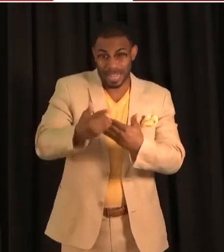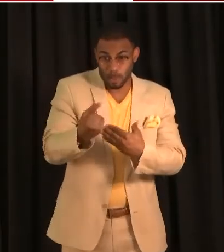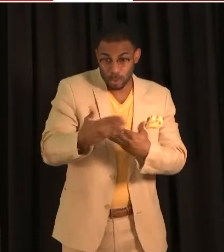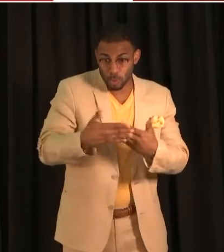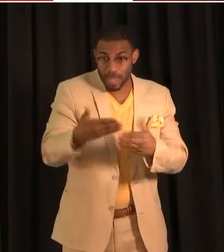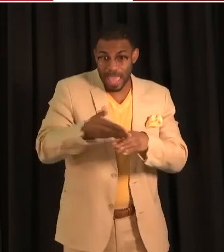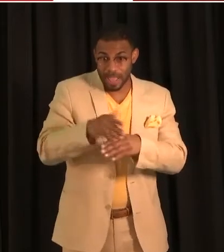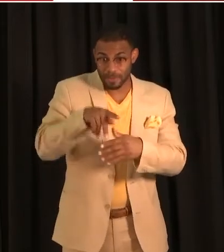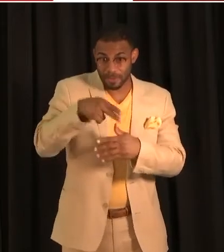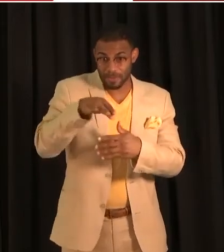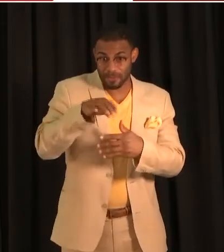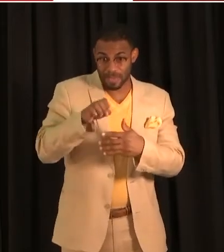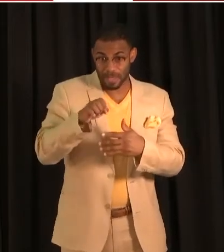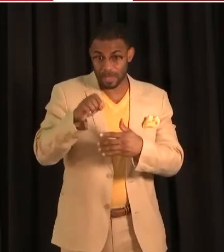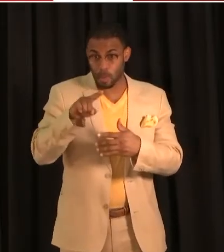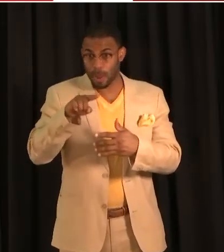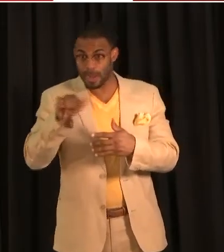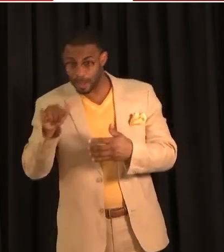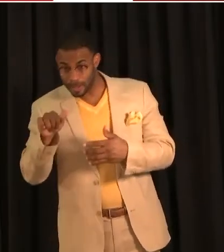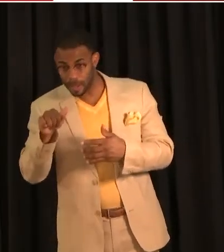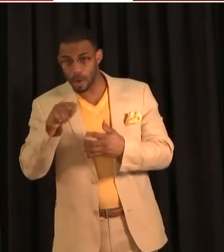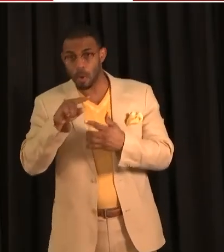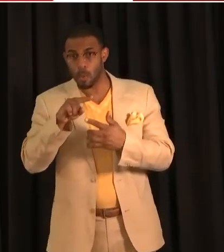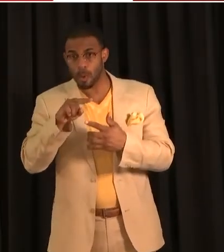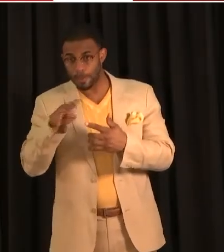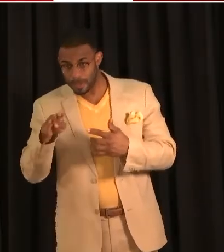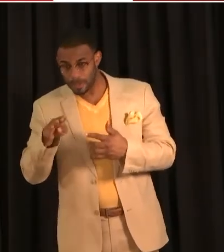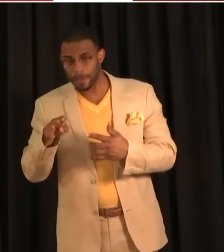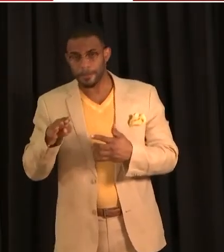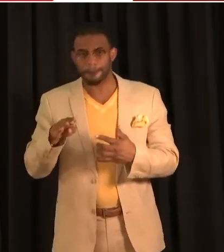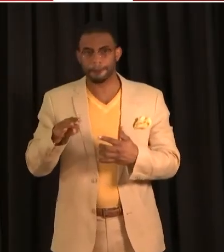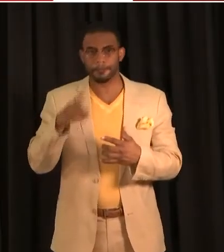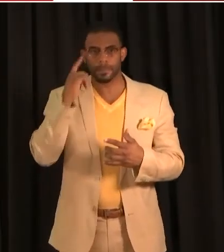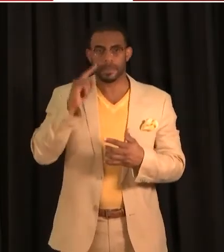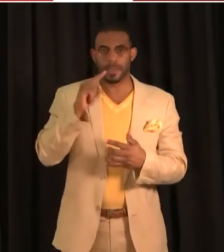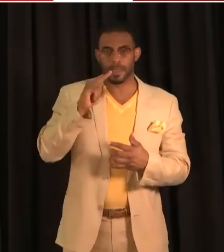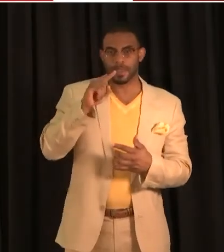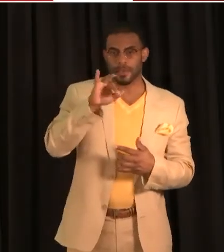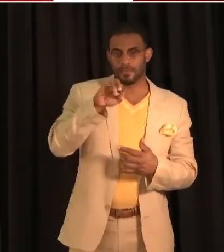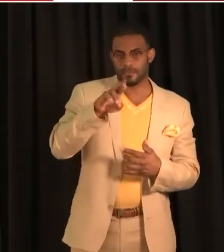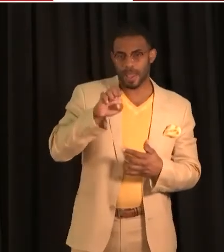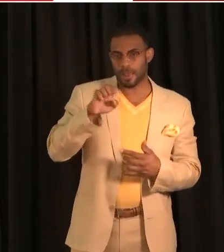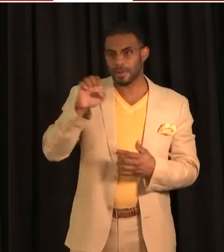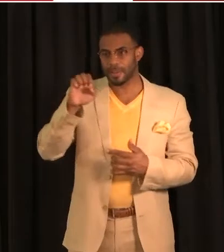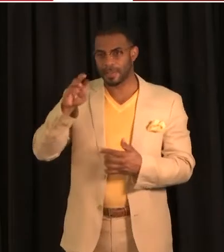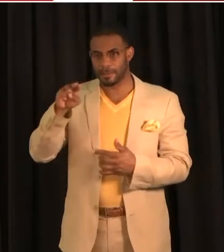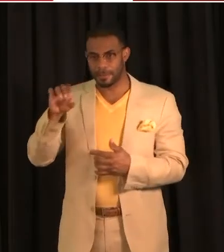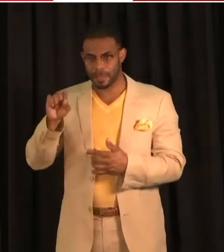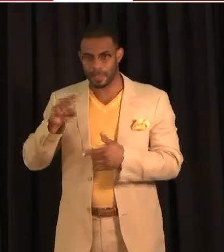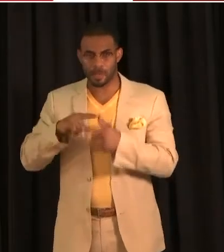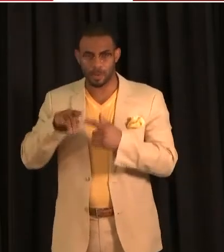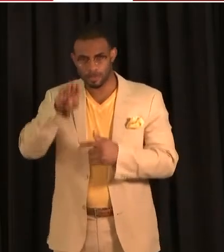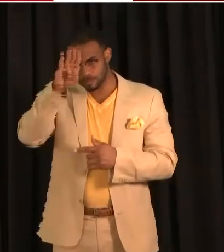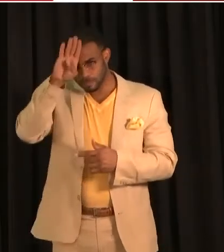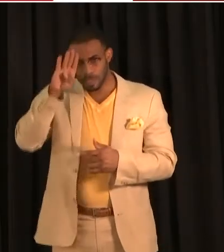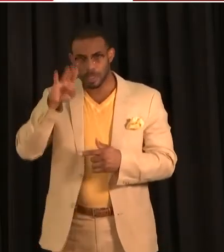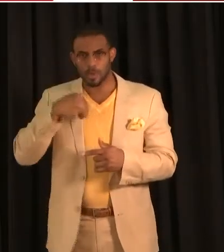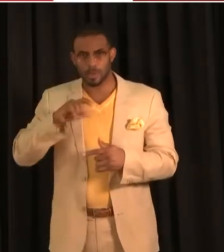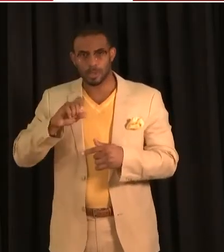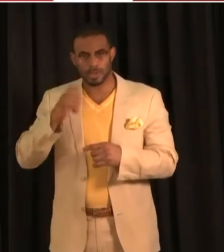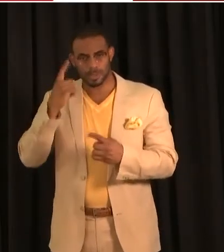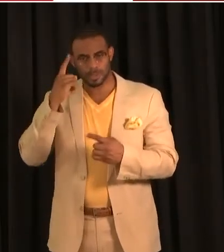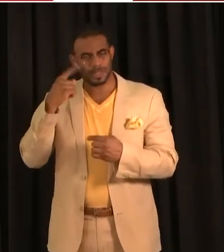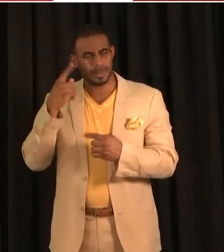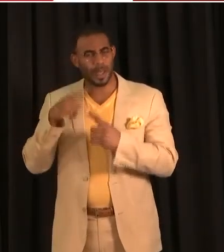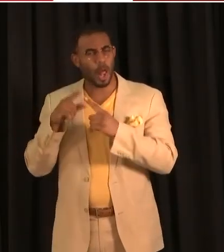next steps, we're working through our acute care hospital system, our fire EMS, our frontline public health workers. We are, quote unquote,